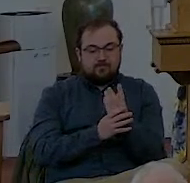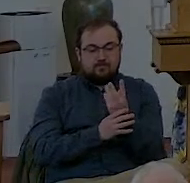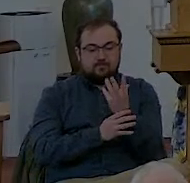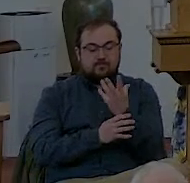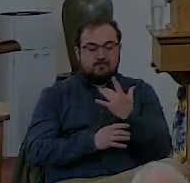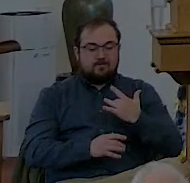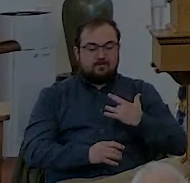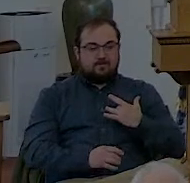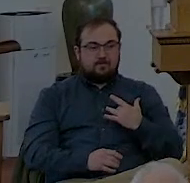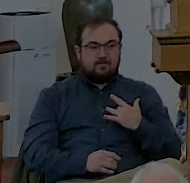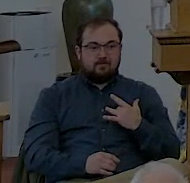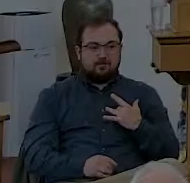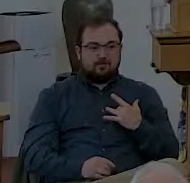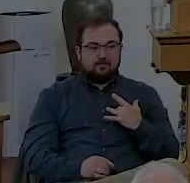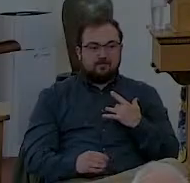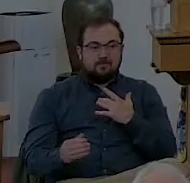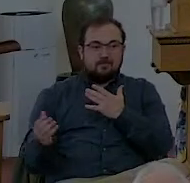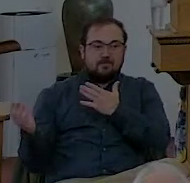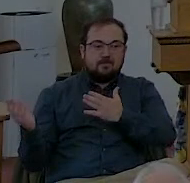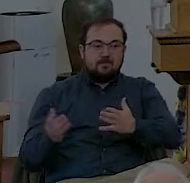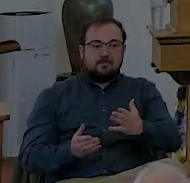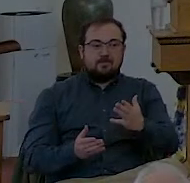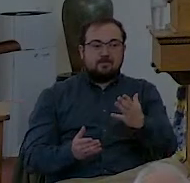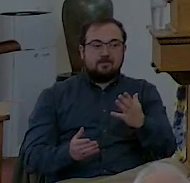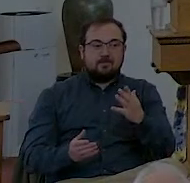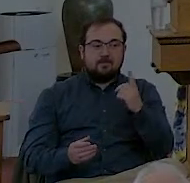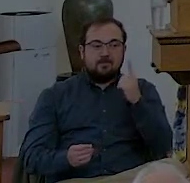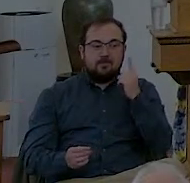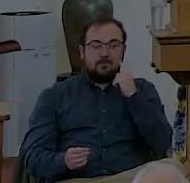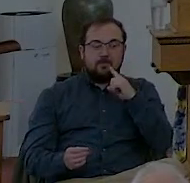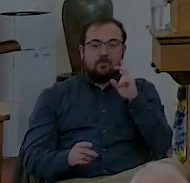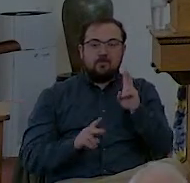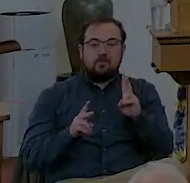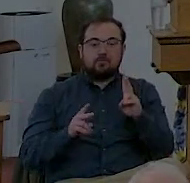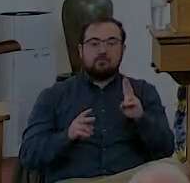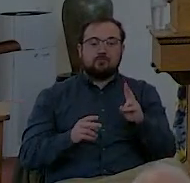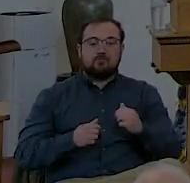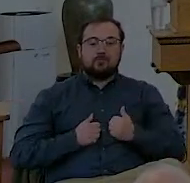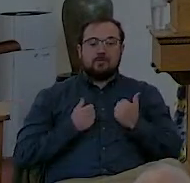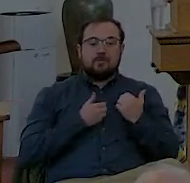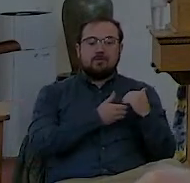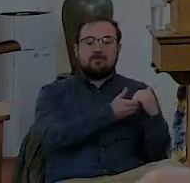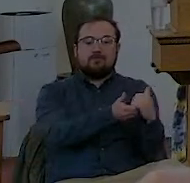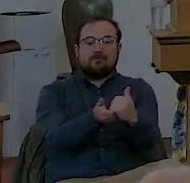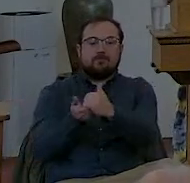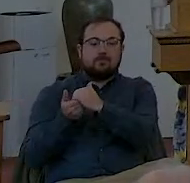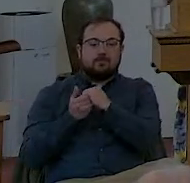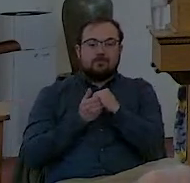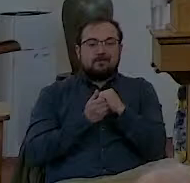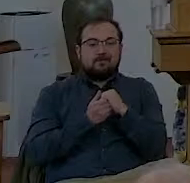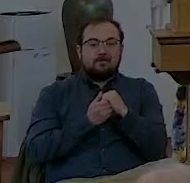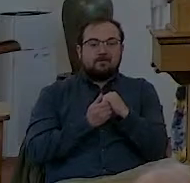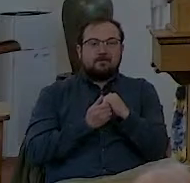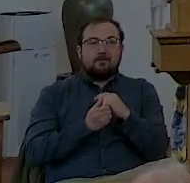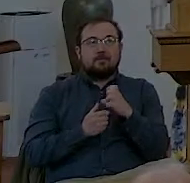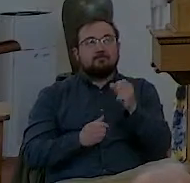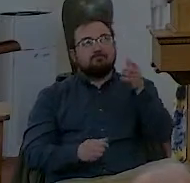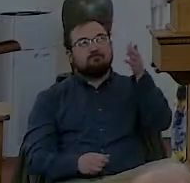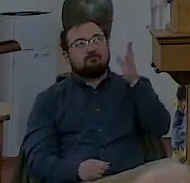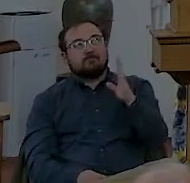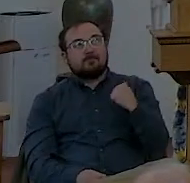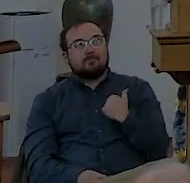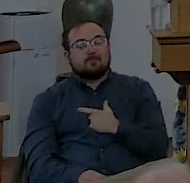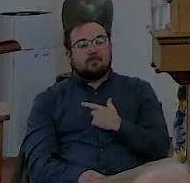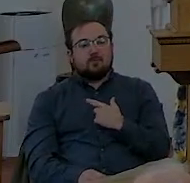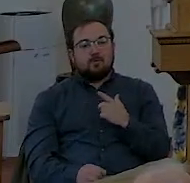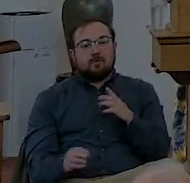our hearts, the longing for people to live in harmony. In the name of the highest, in whom